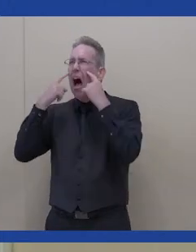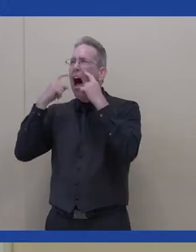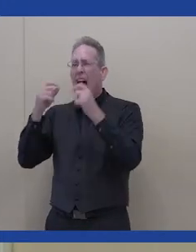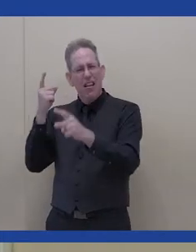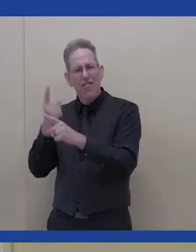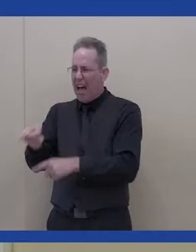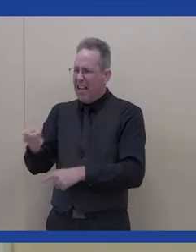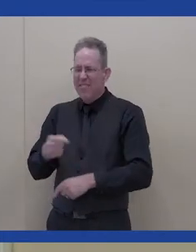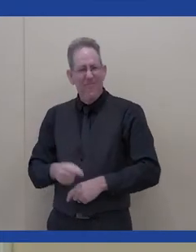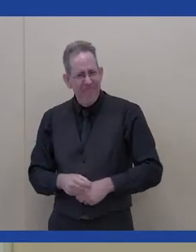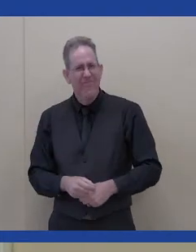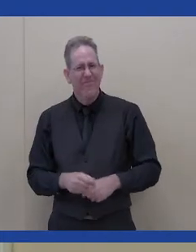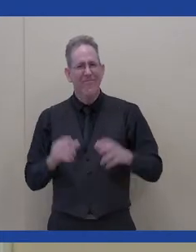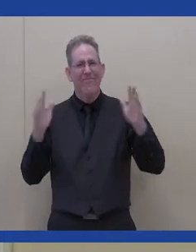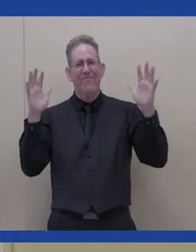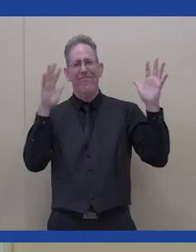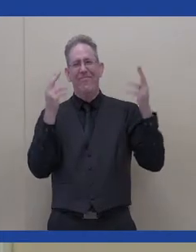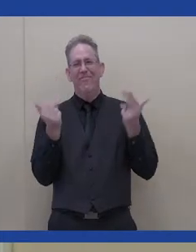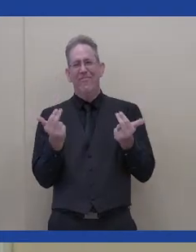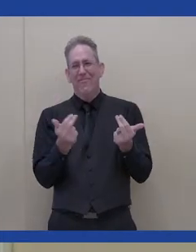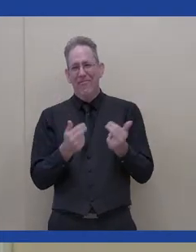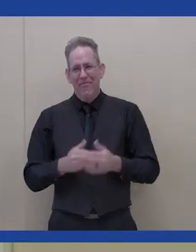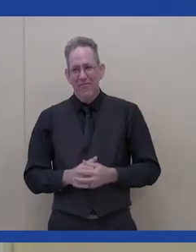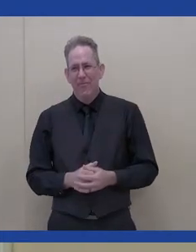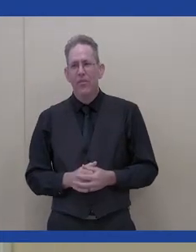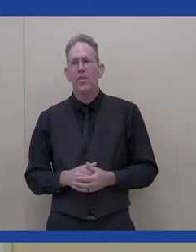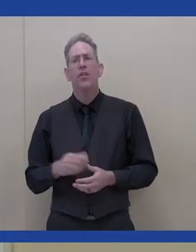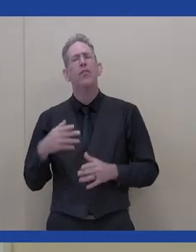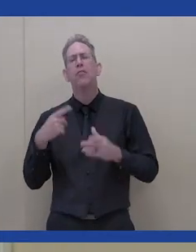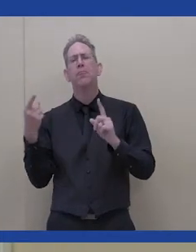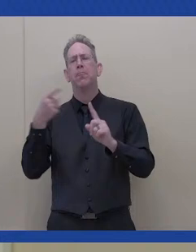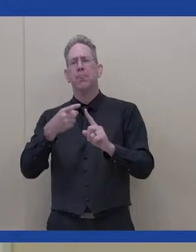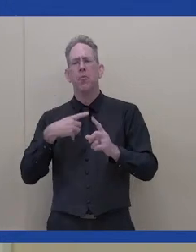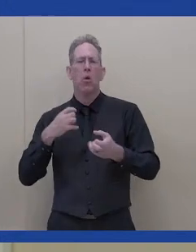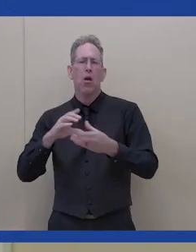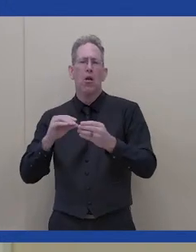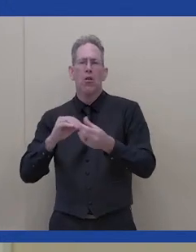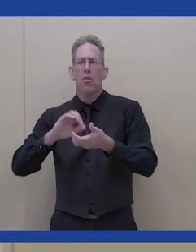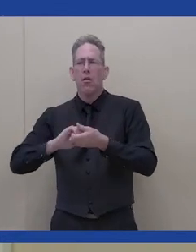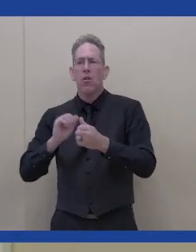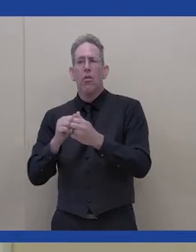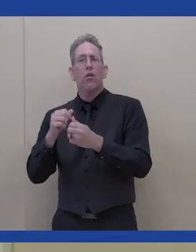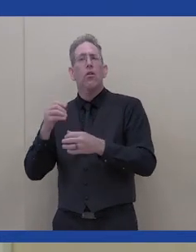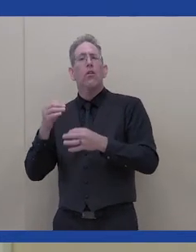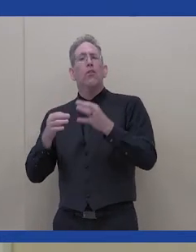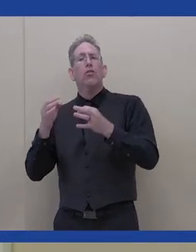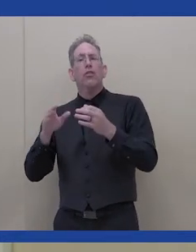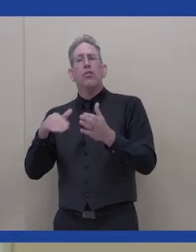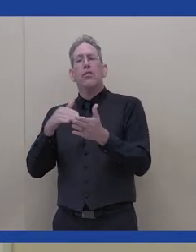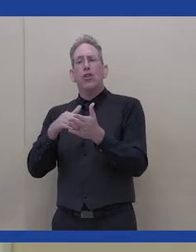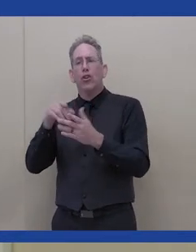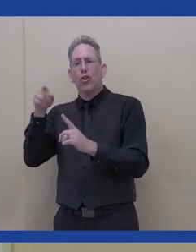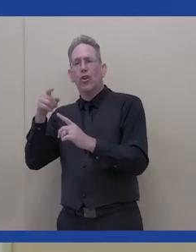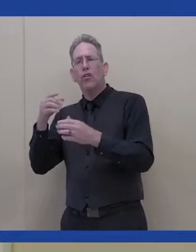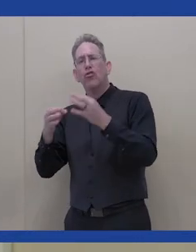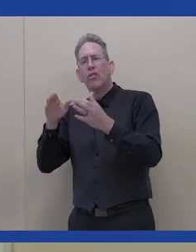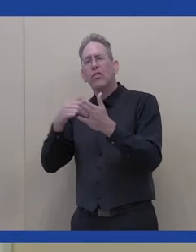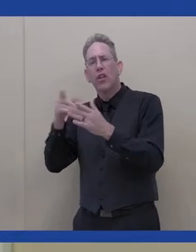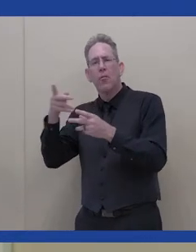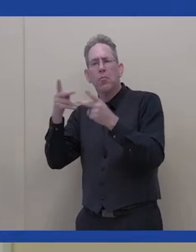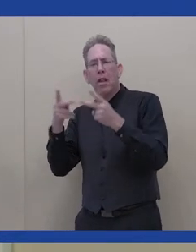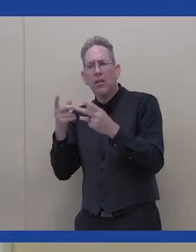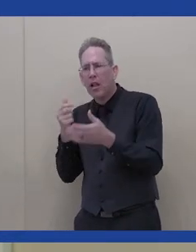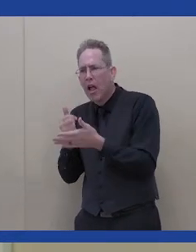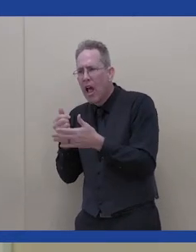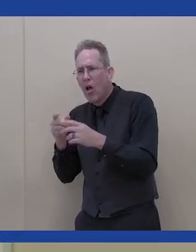By collaborating with resources like our Community Justice Center, we can provide services before, during, and after harm occurs, and also